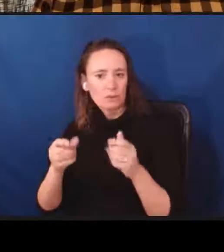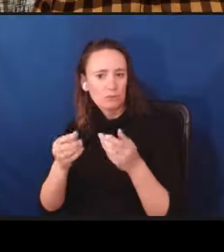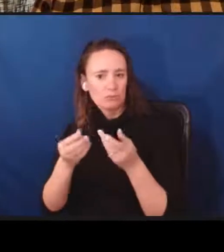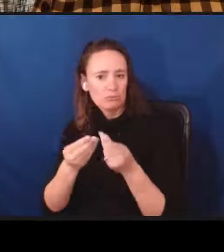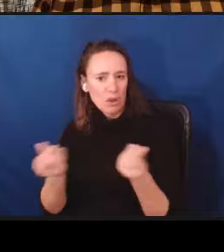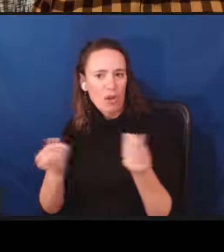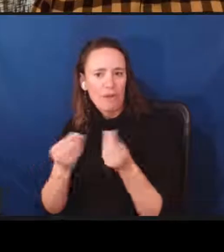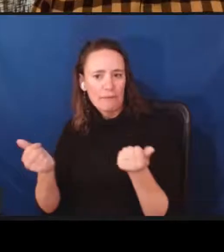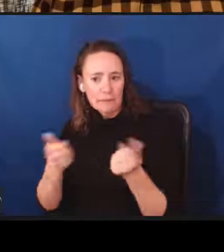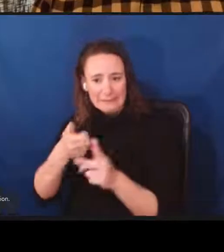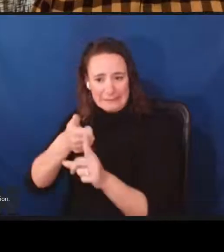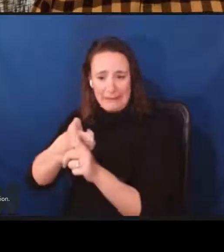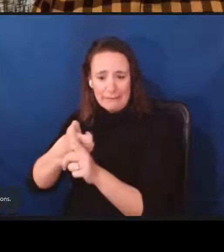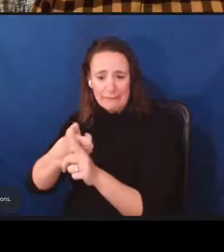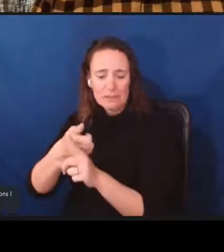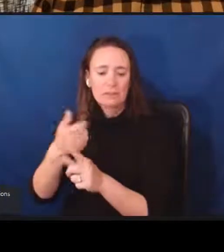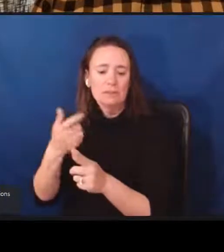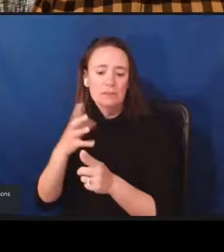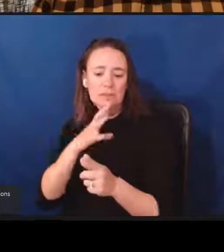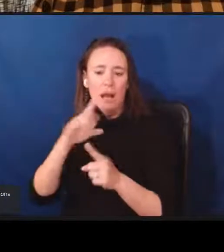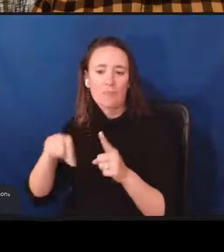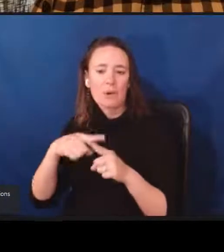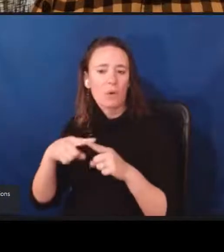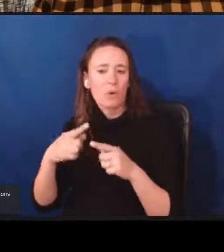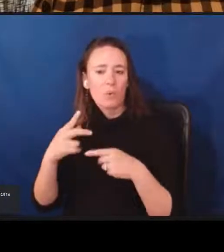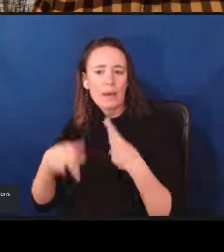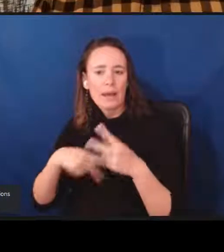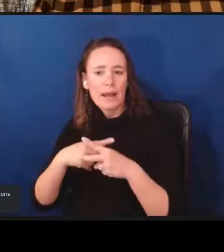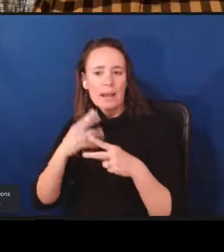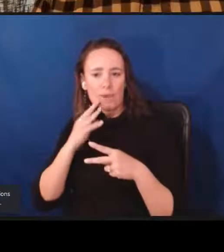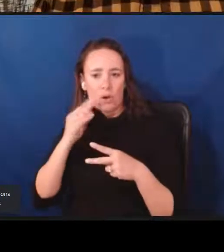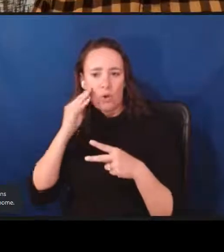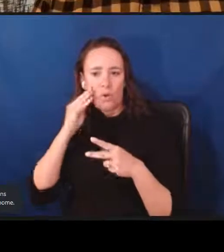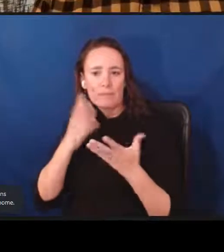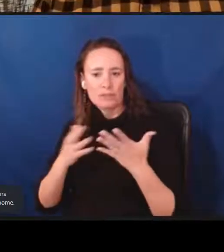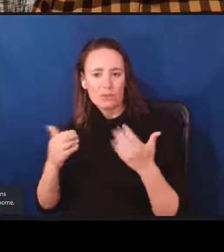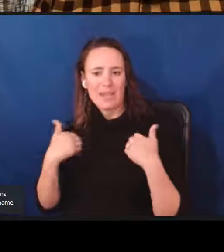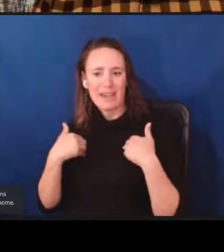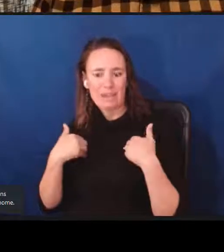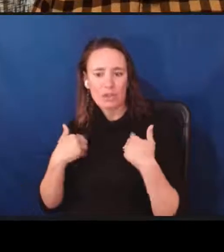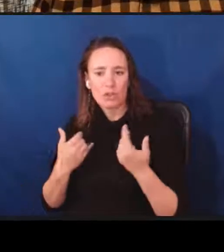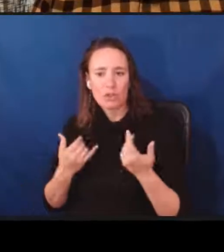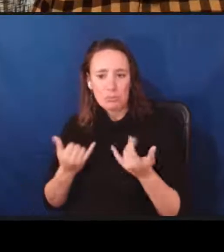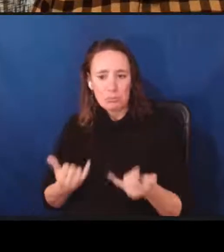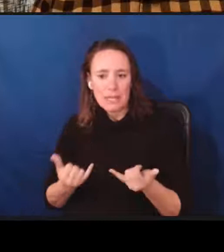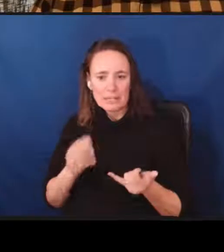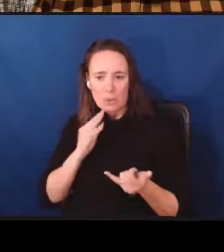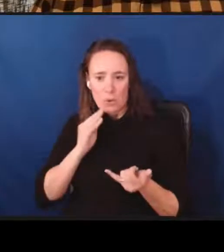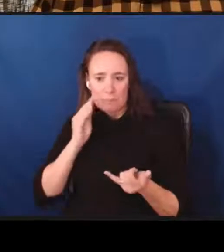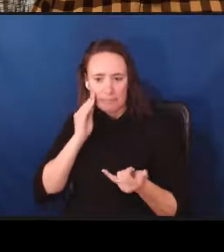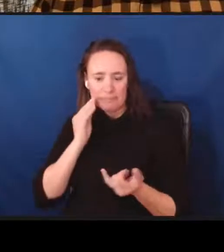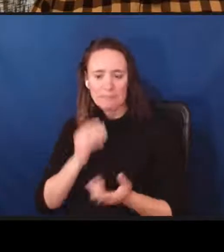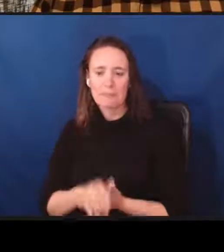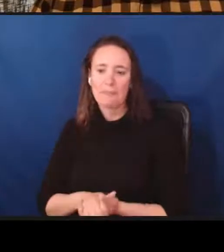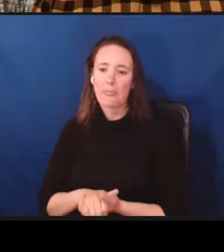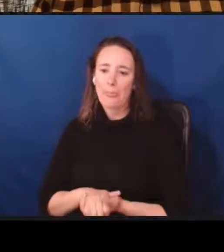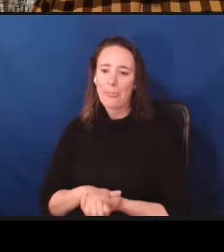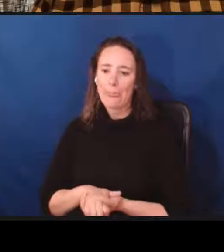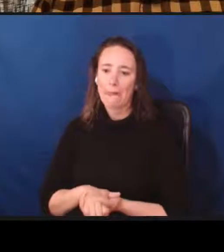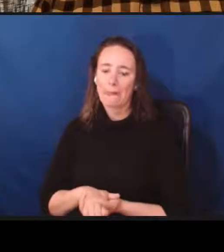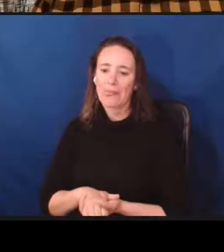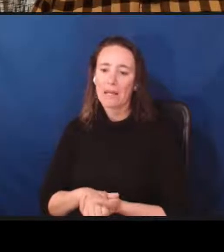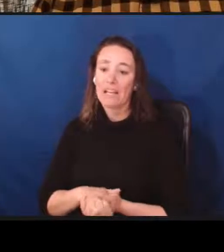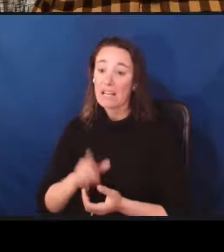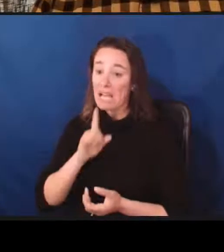of home modifications, accommodations to have in your present home. Okay. I